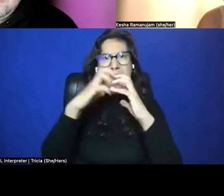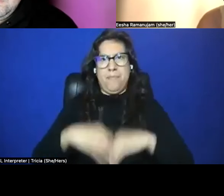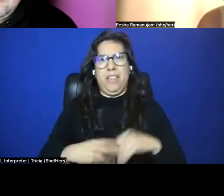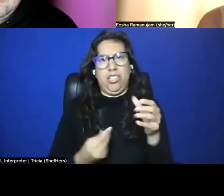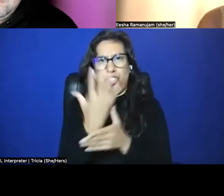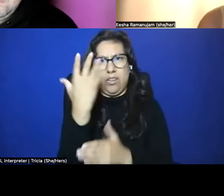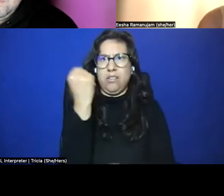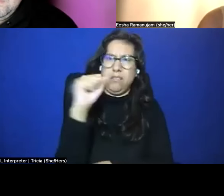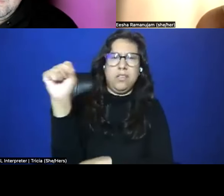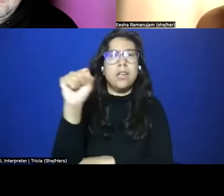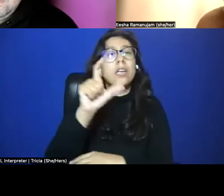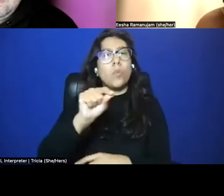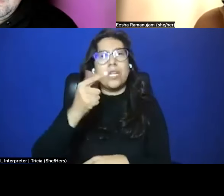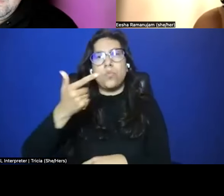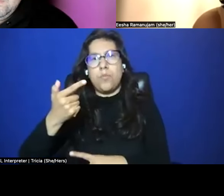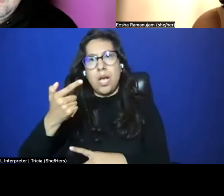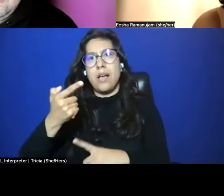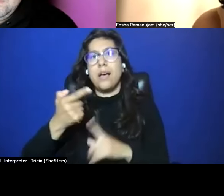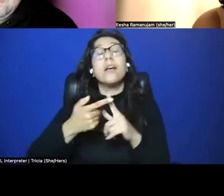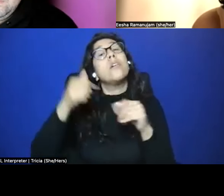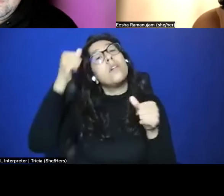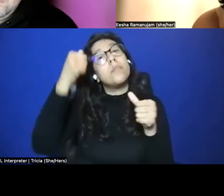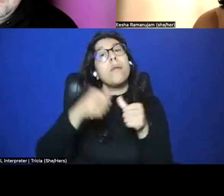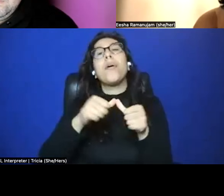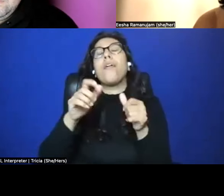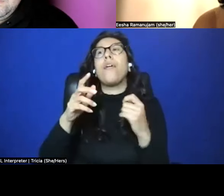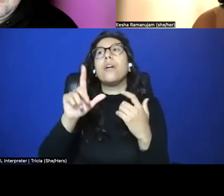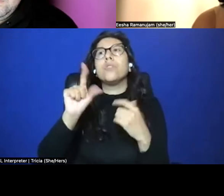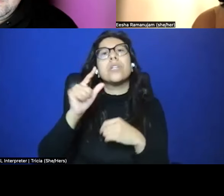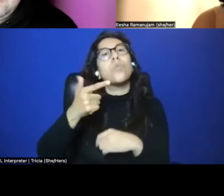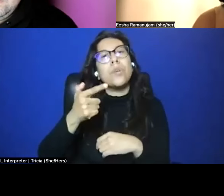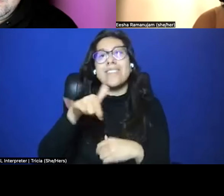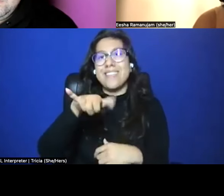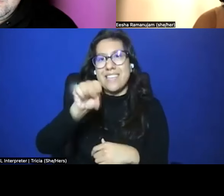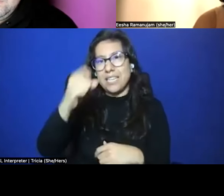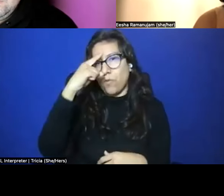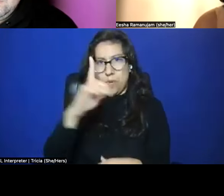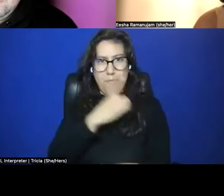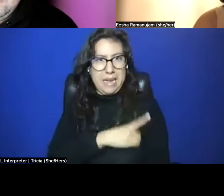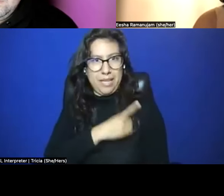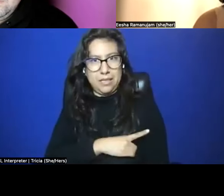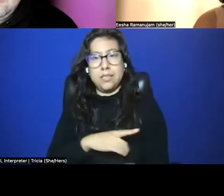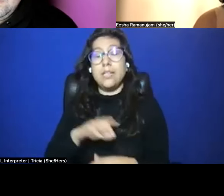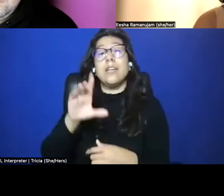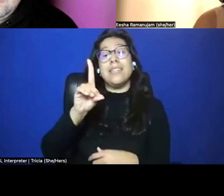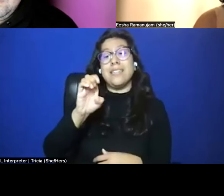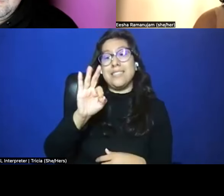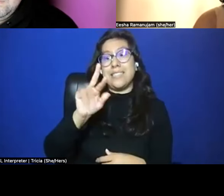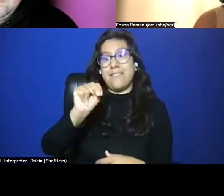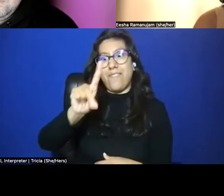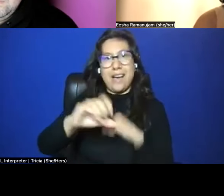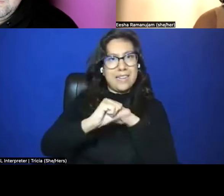in 2021, the defeat of the Yes for Minneapolis defund campaign, and then